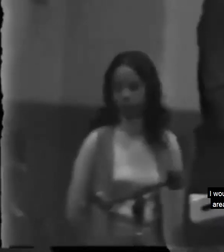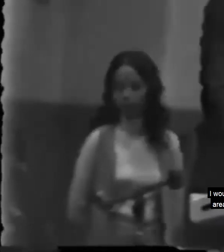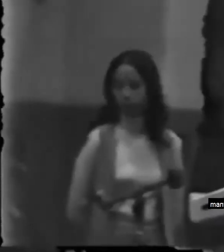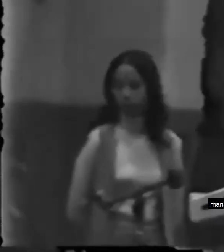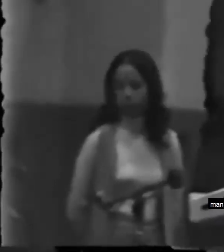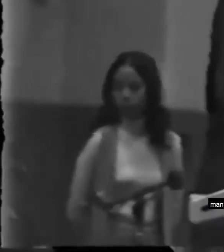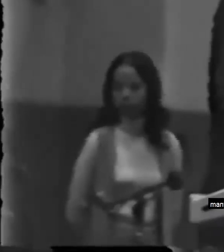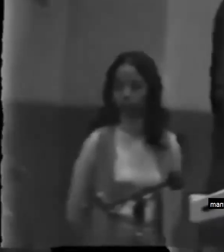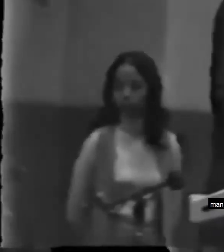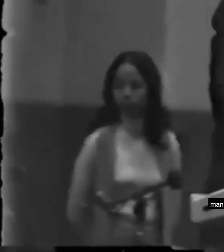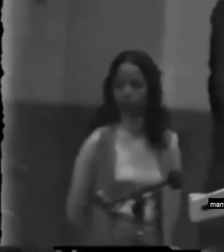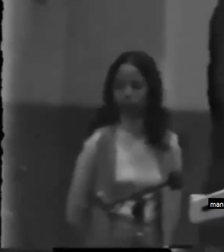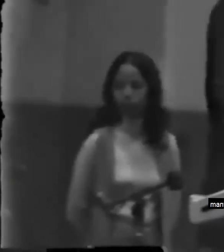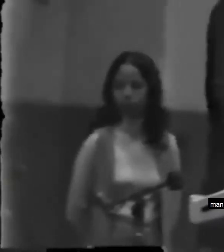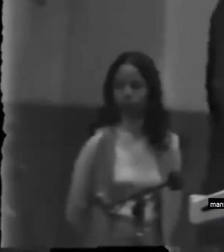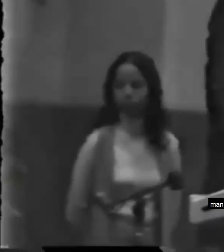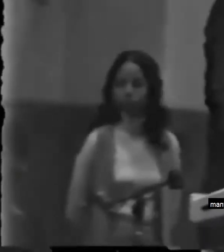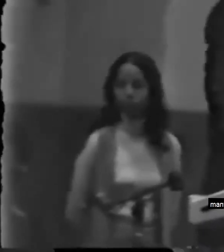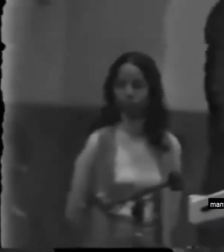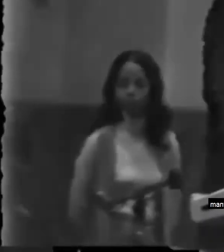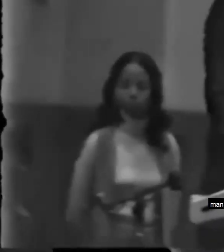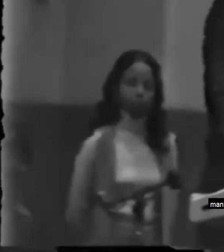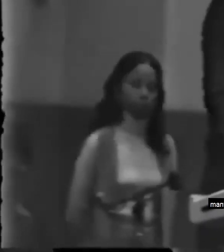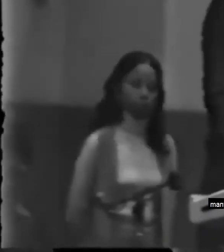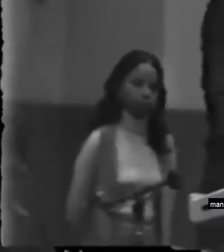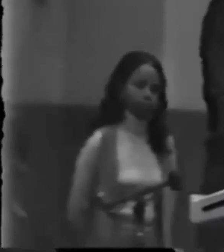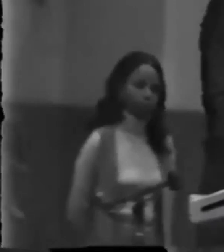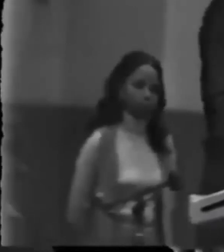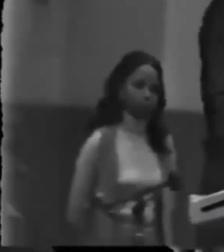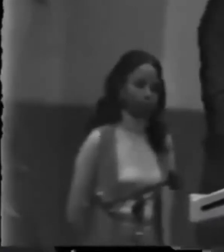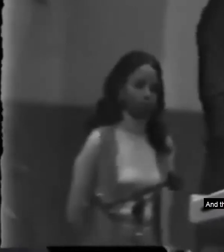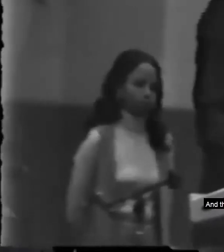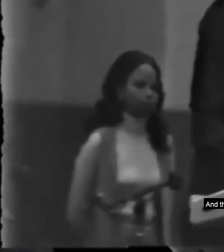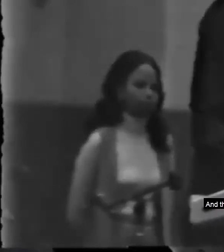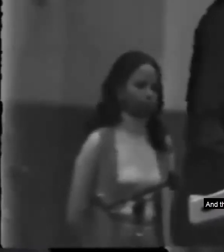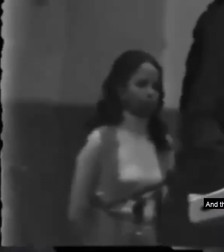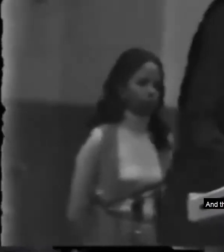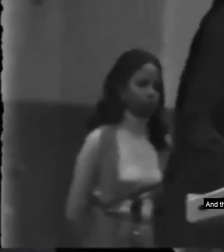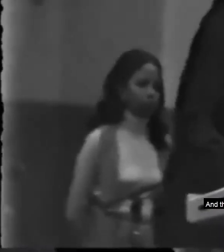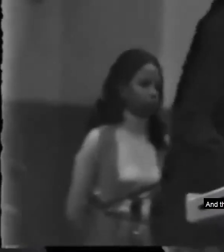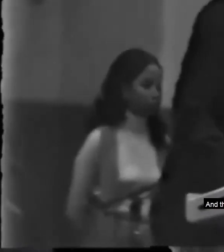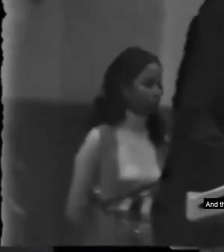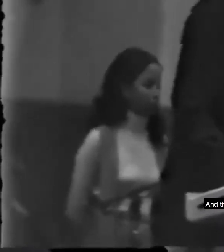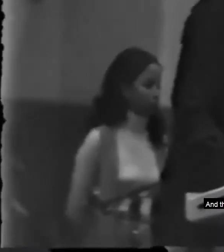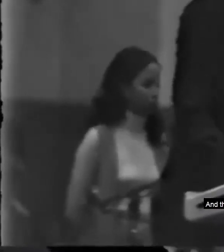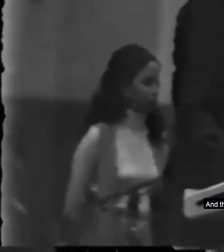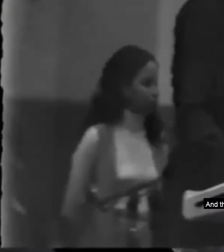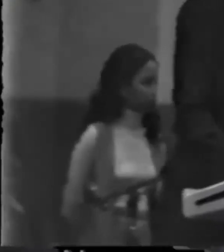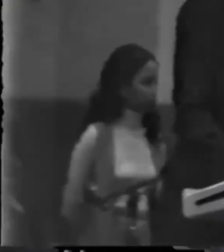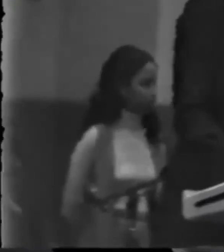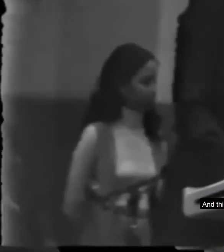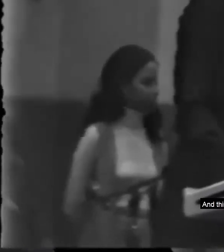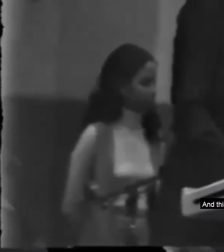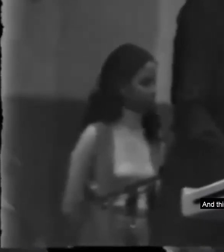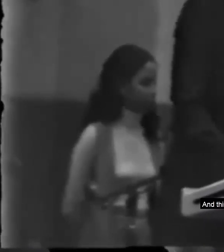many, many symptoms of creeping fascism. And that's the area of political prisoners.